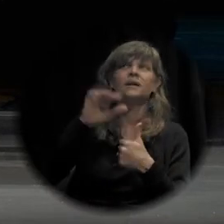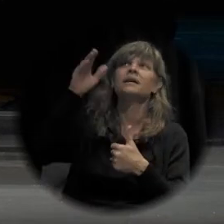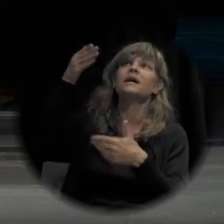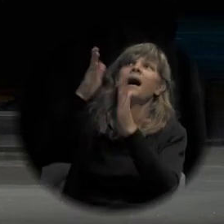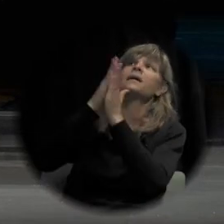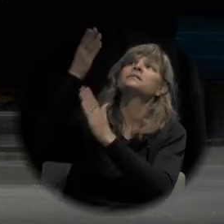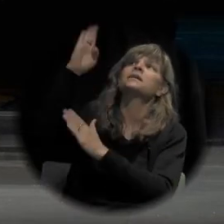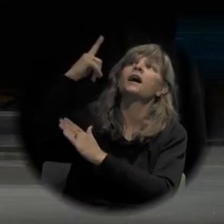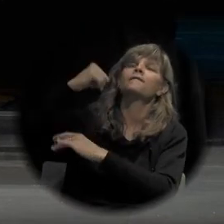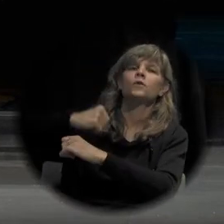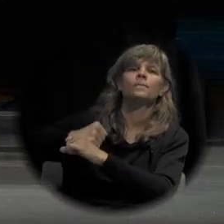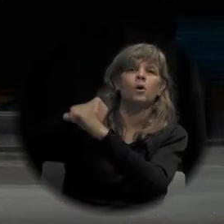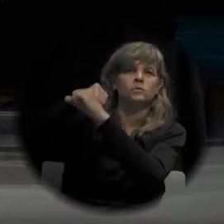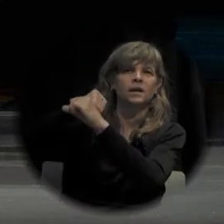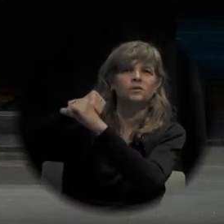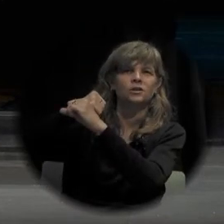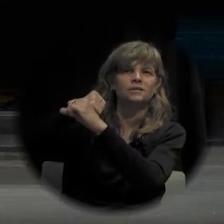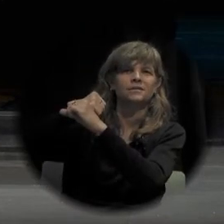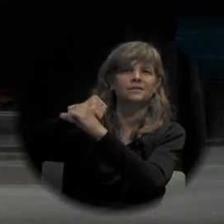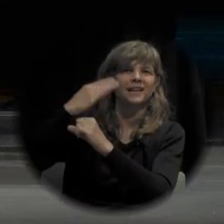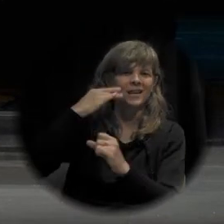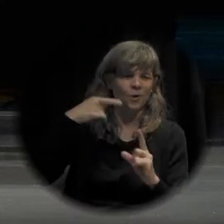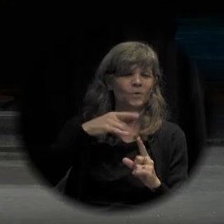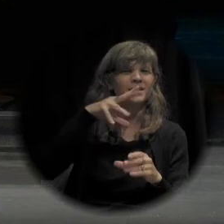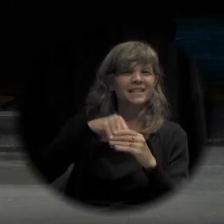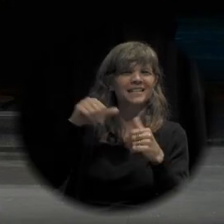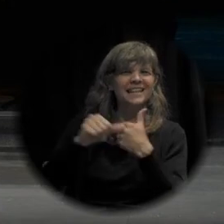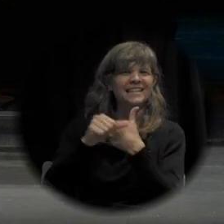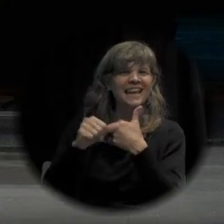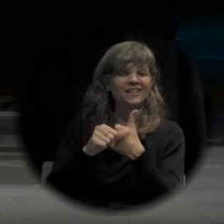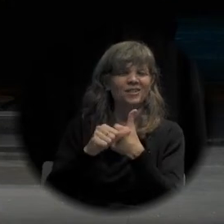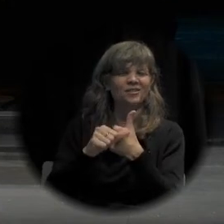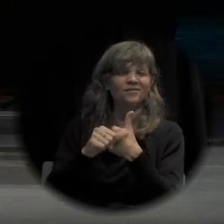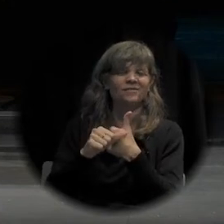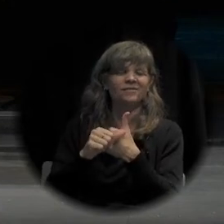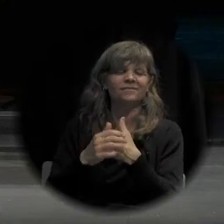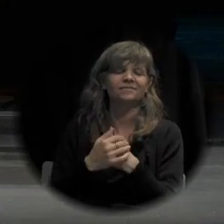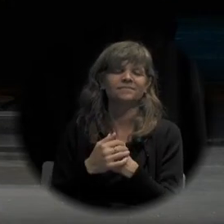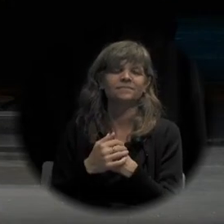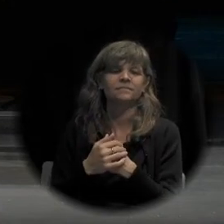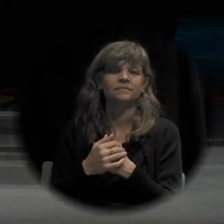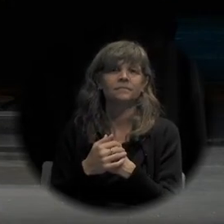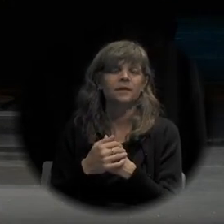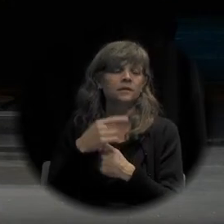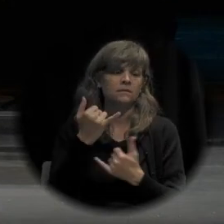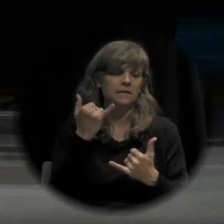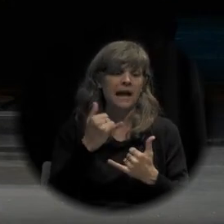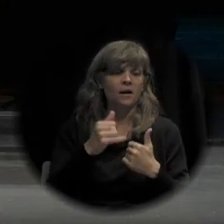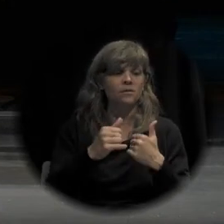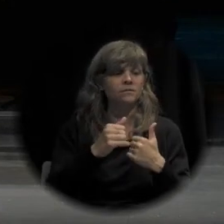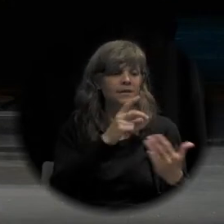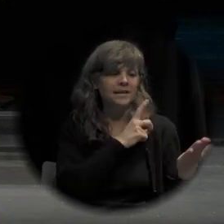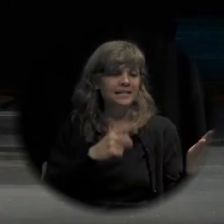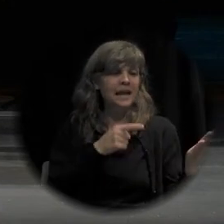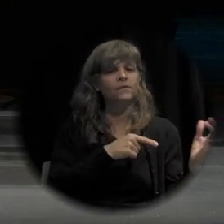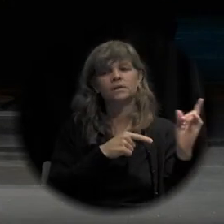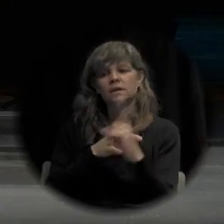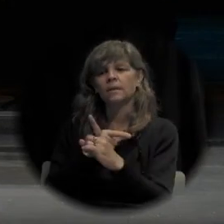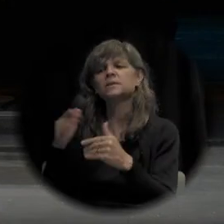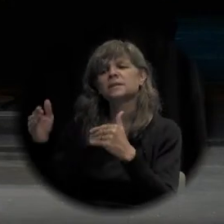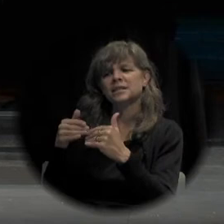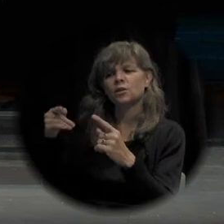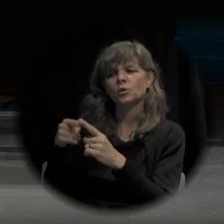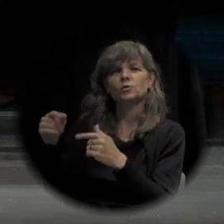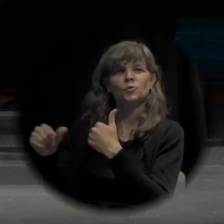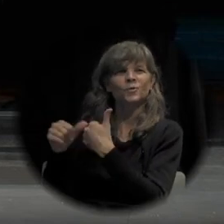on thin ice, hanging by a thread, whatever other metaphor you want to use. He's close, right? He is afraid. In